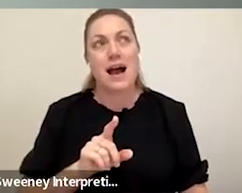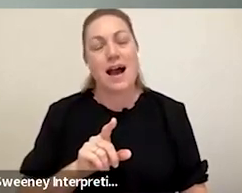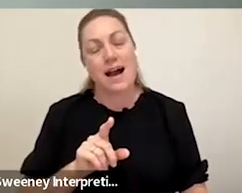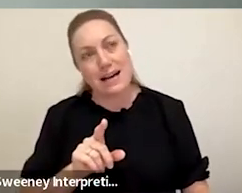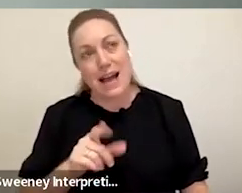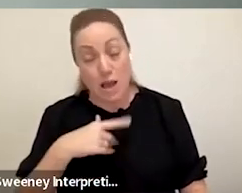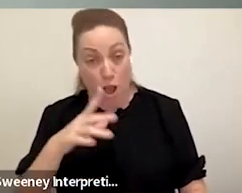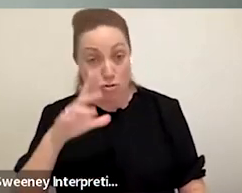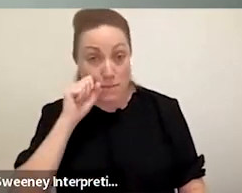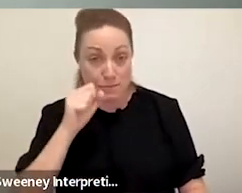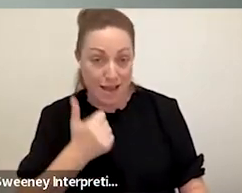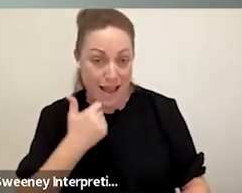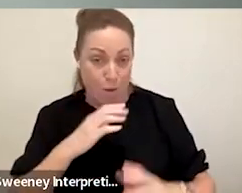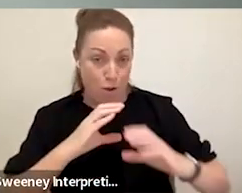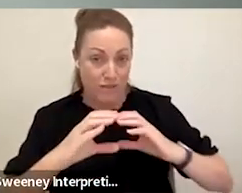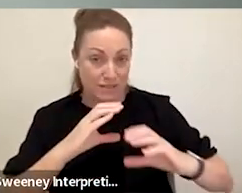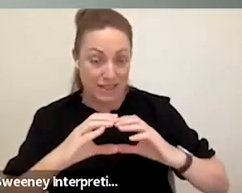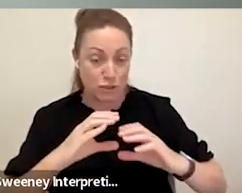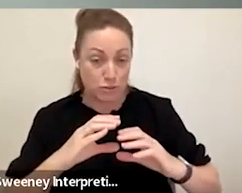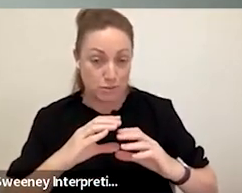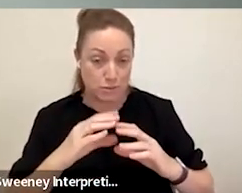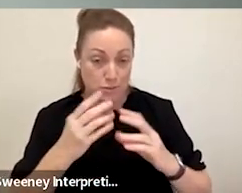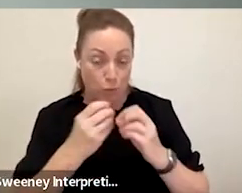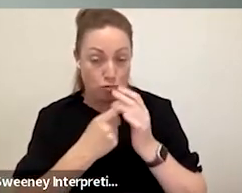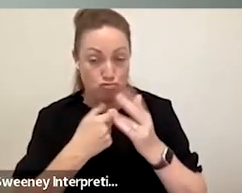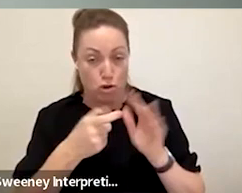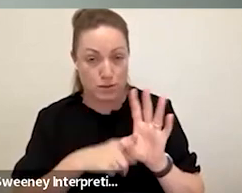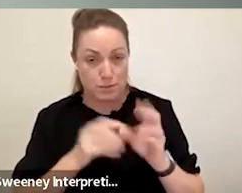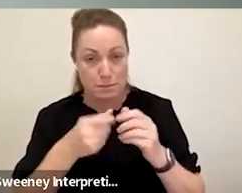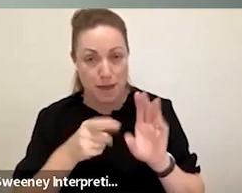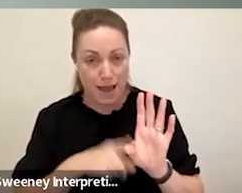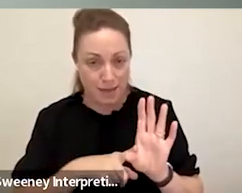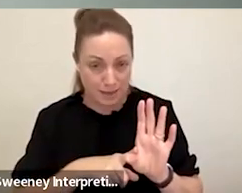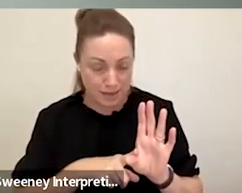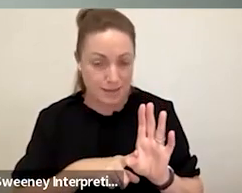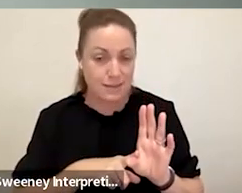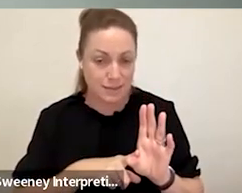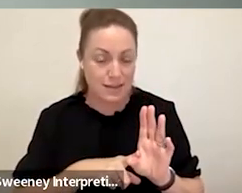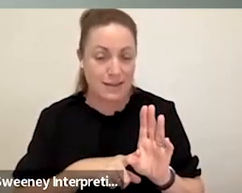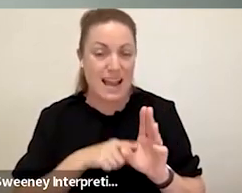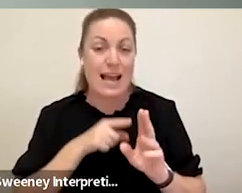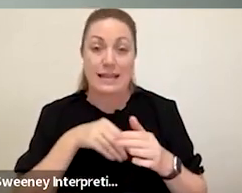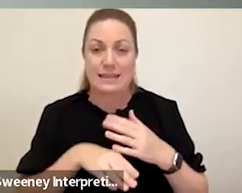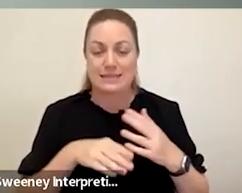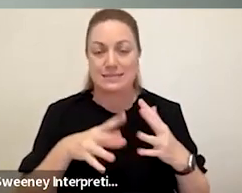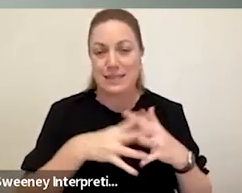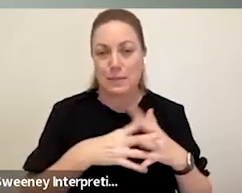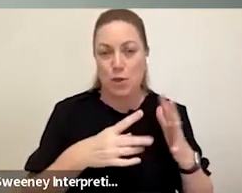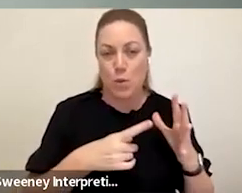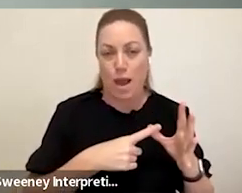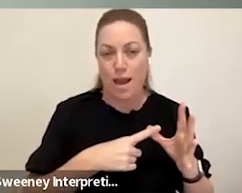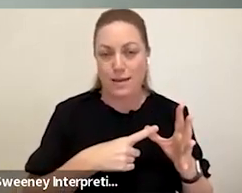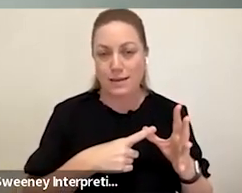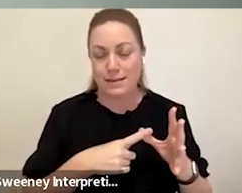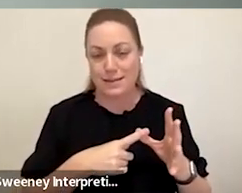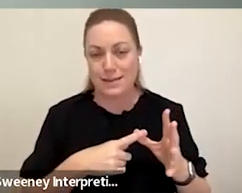remember our initial conversation with Rocky Bay and DFES in WA, and your interests and concerns about